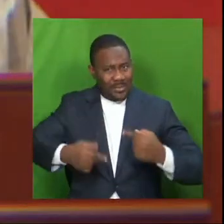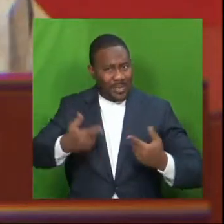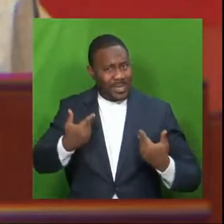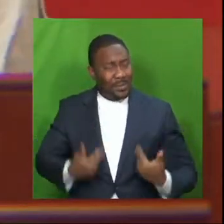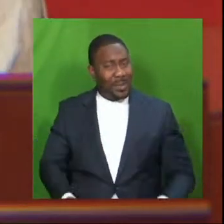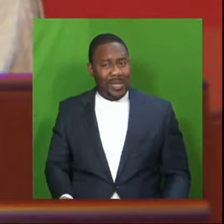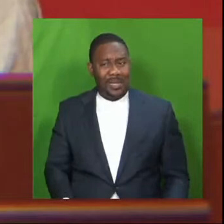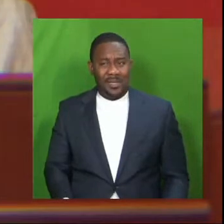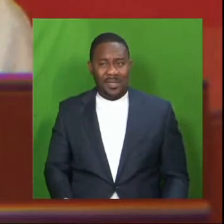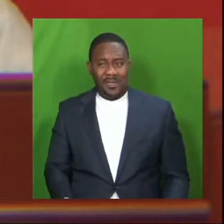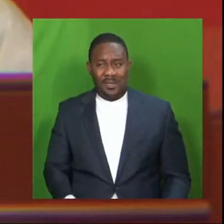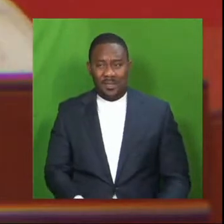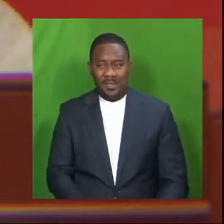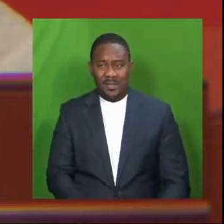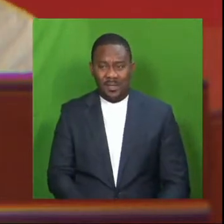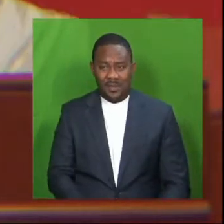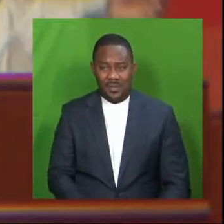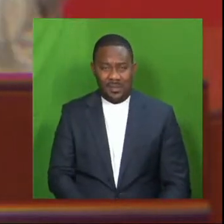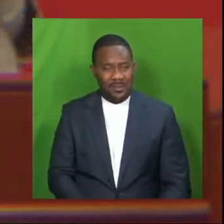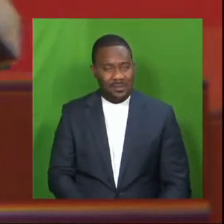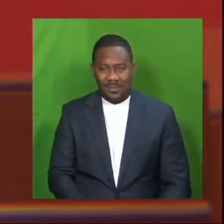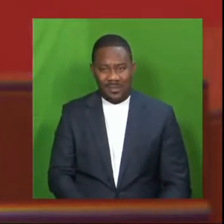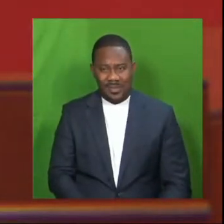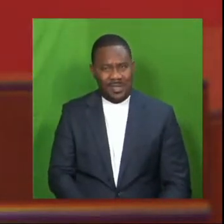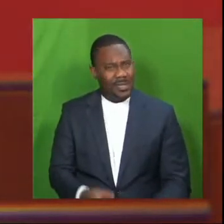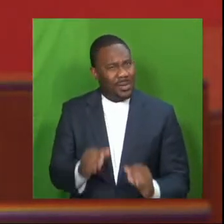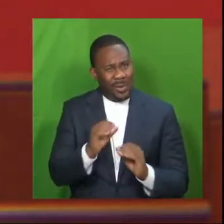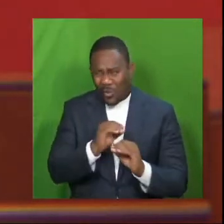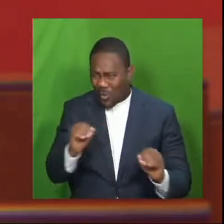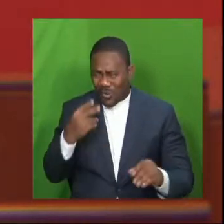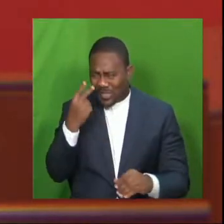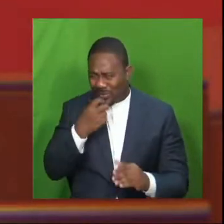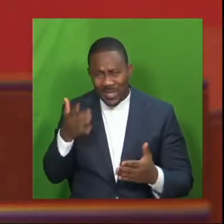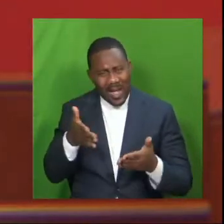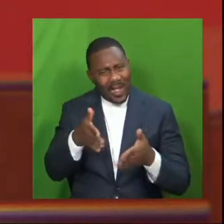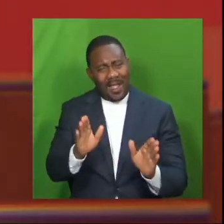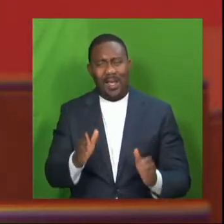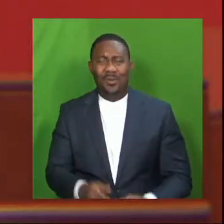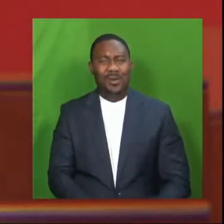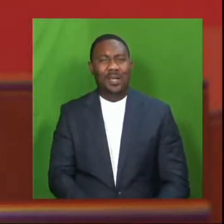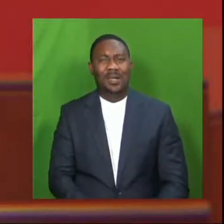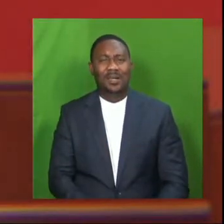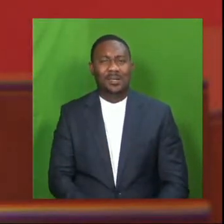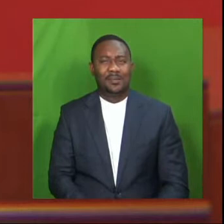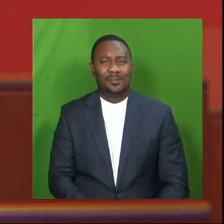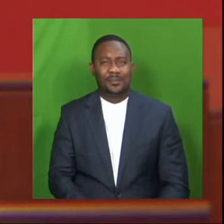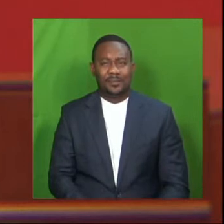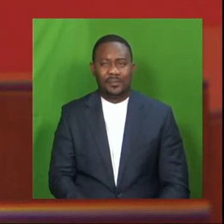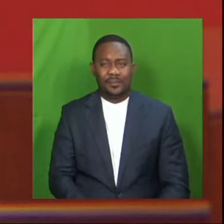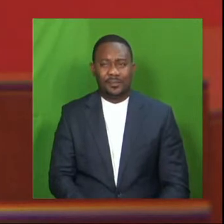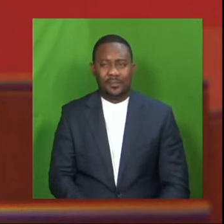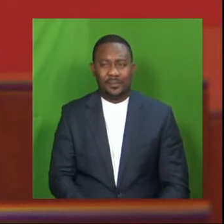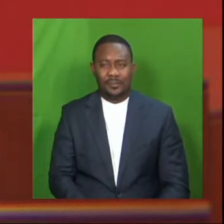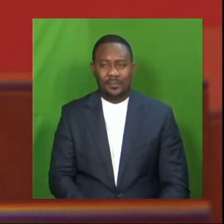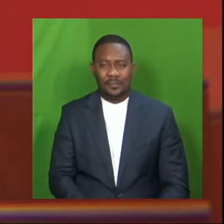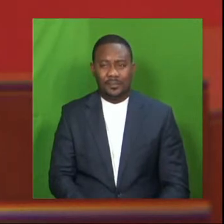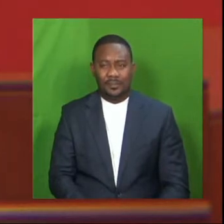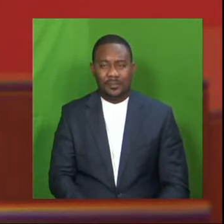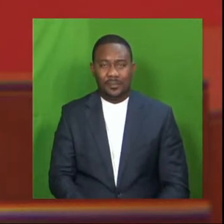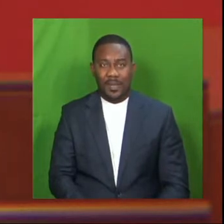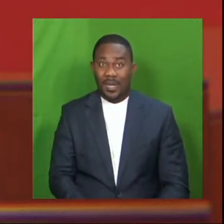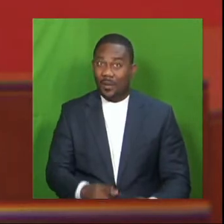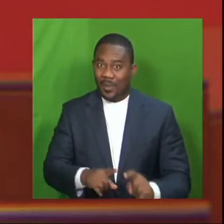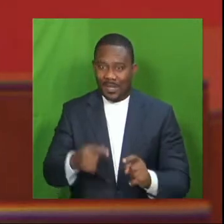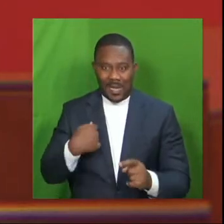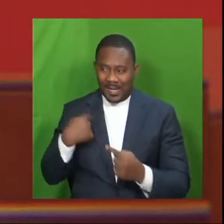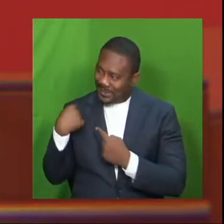No speaker to raise such a matter. But since I've been with you for all these